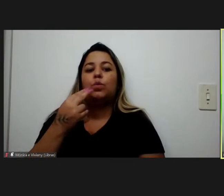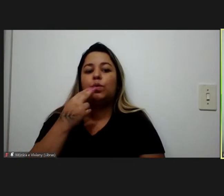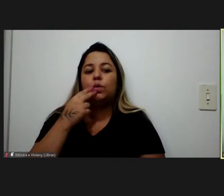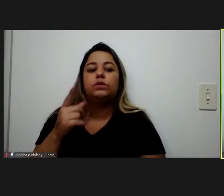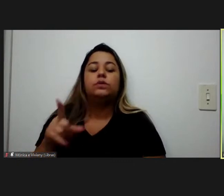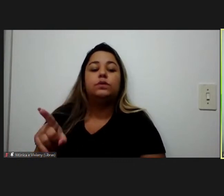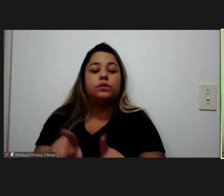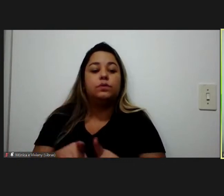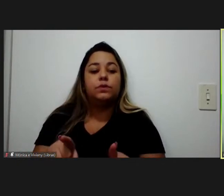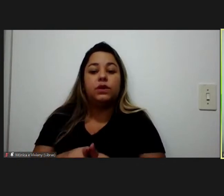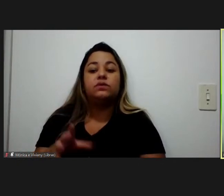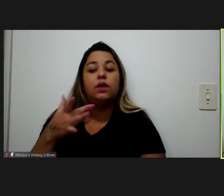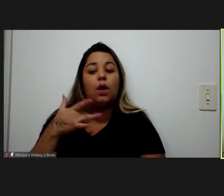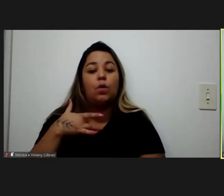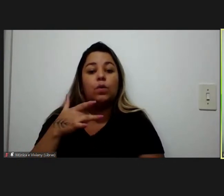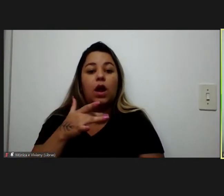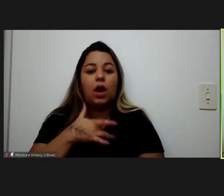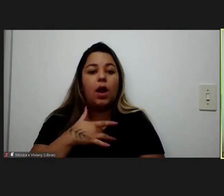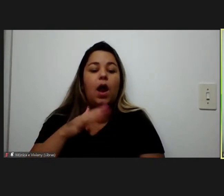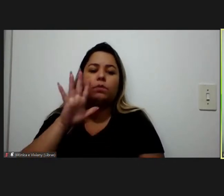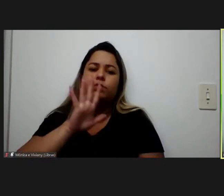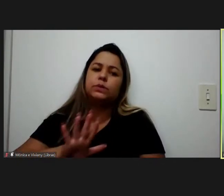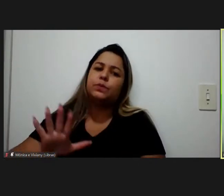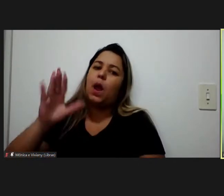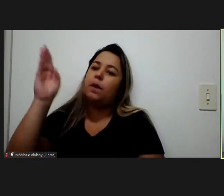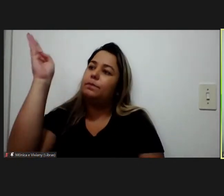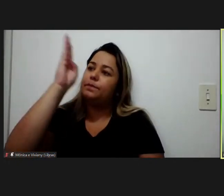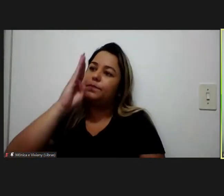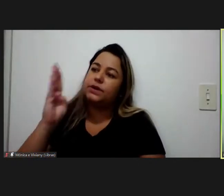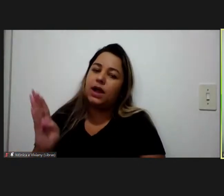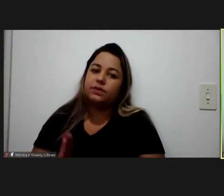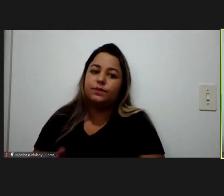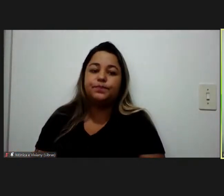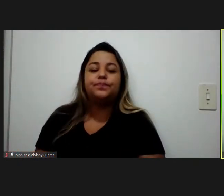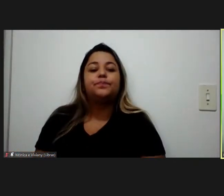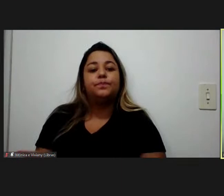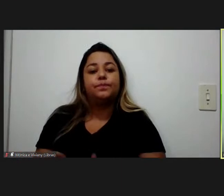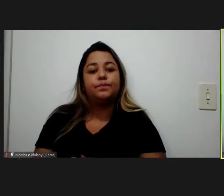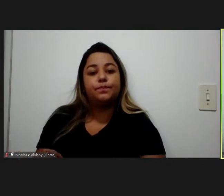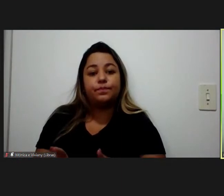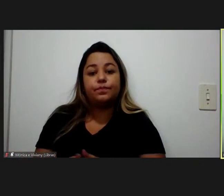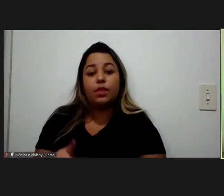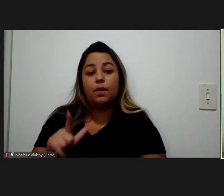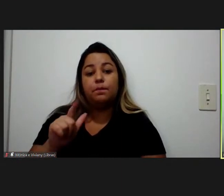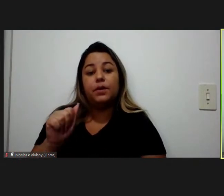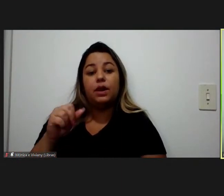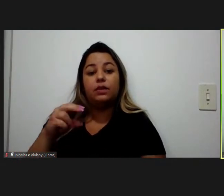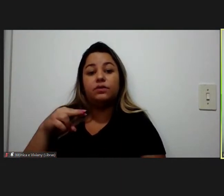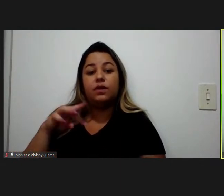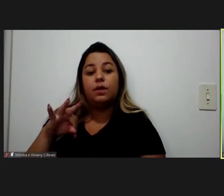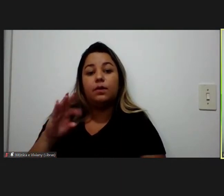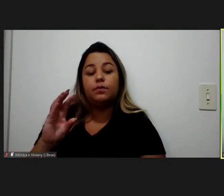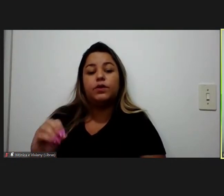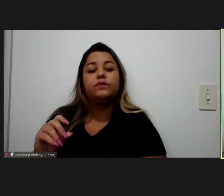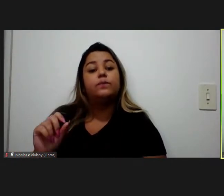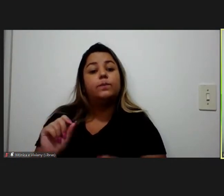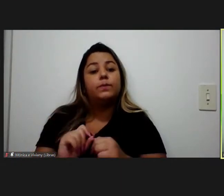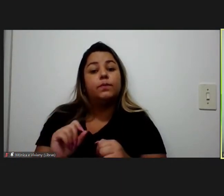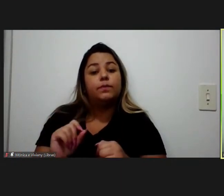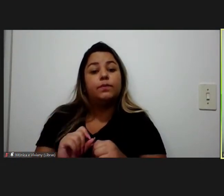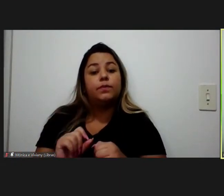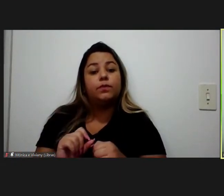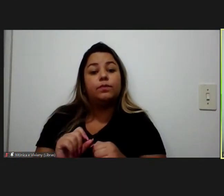and nutrition in the primary healthcare, Latin America and Brazil, and the launch also of